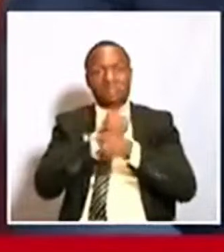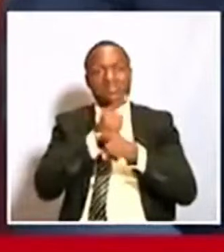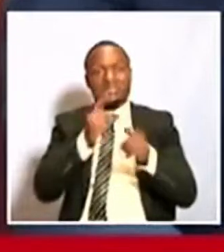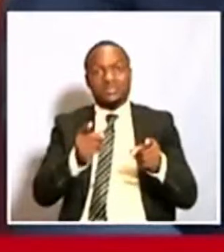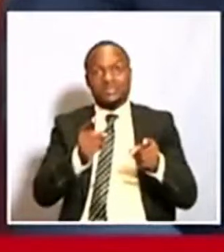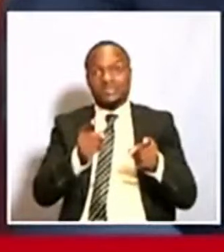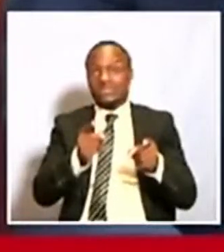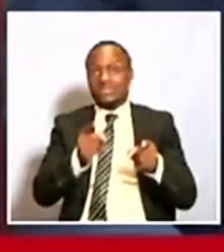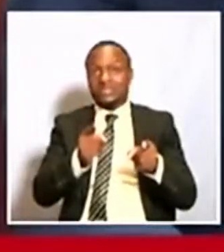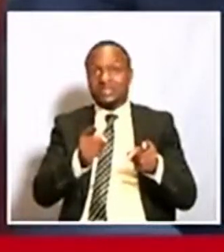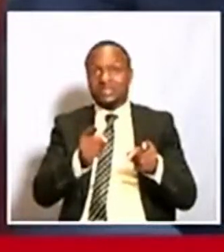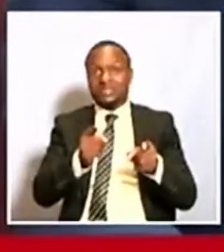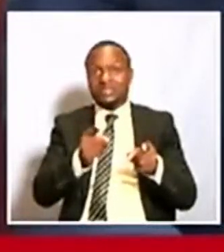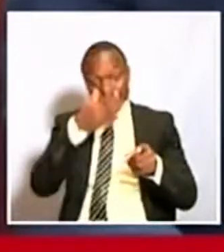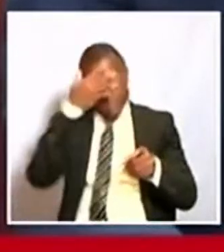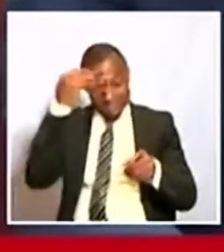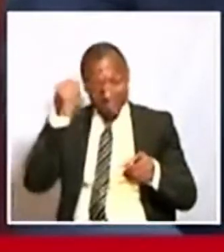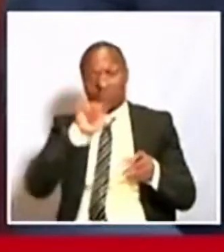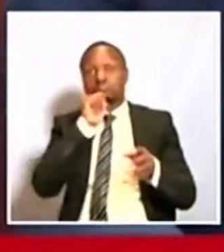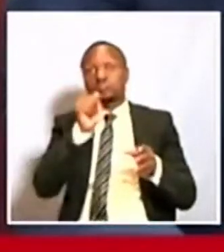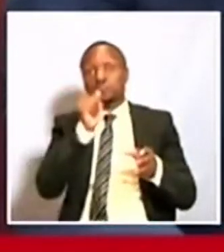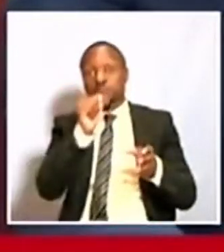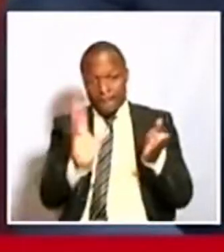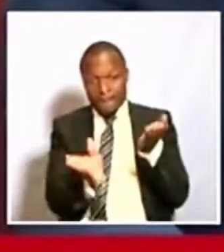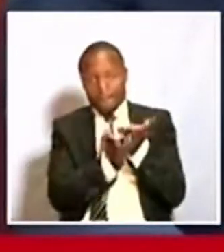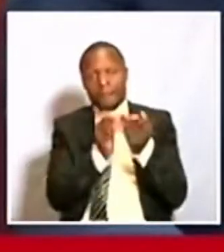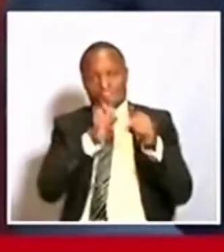couldn't attach, but we asked people at the